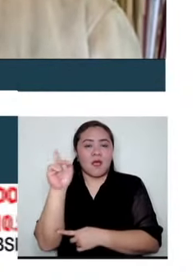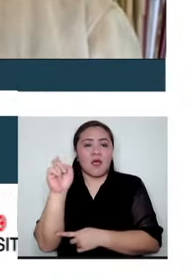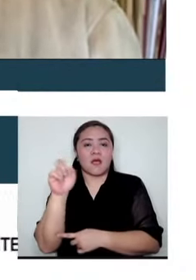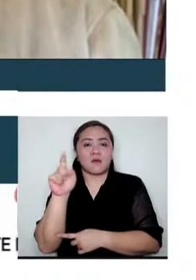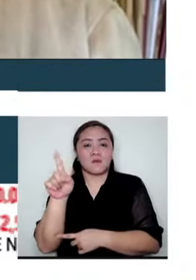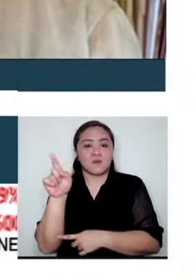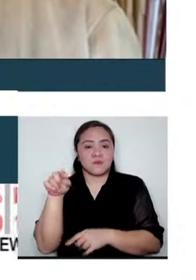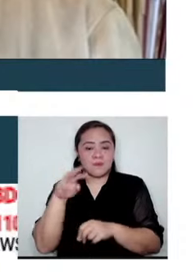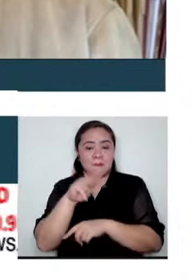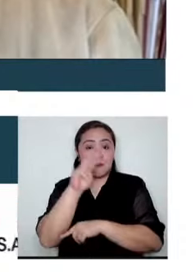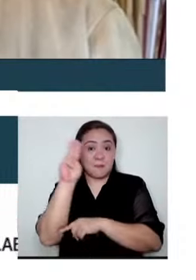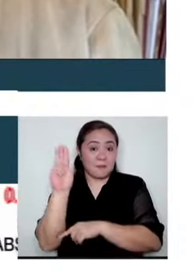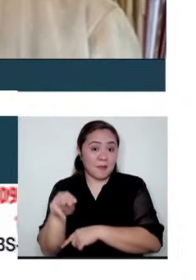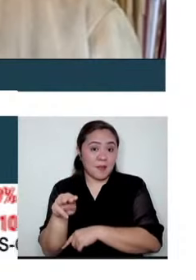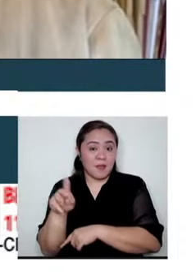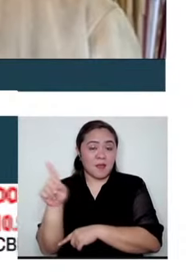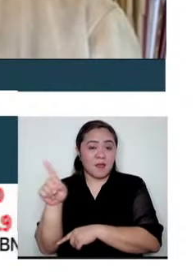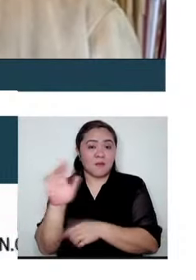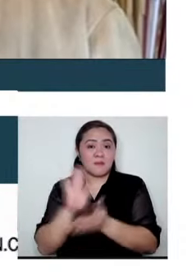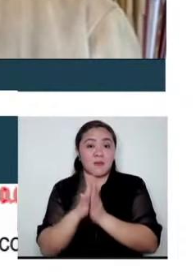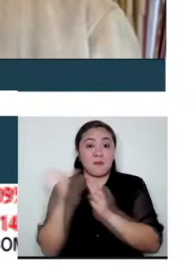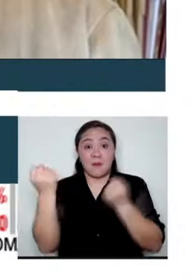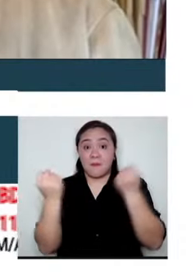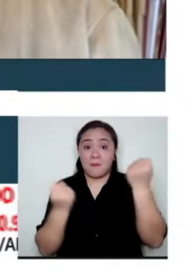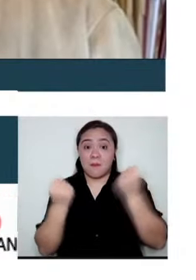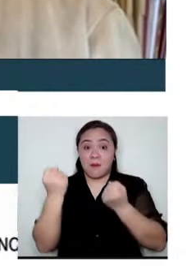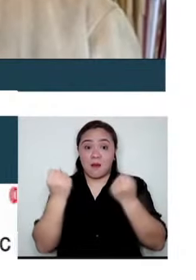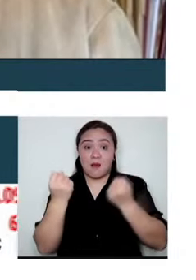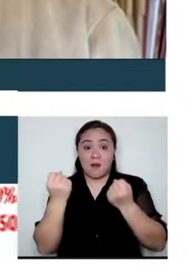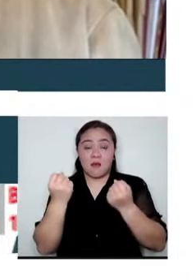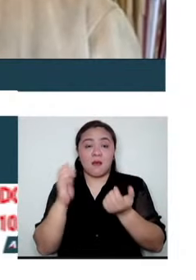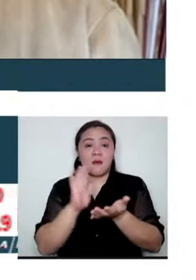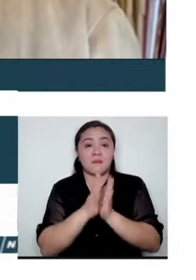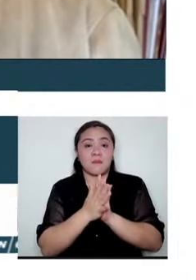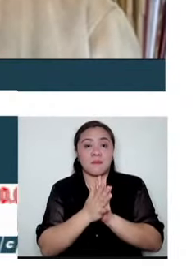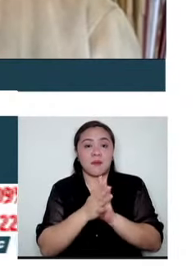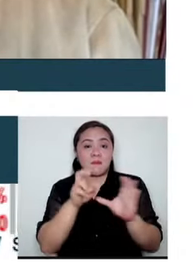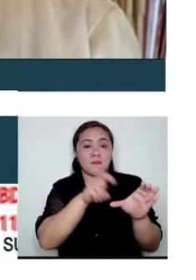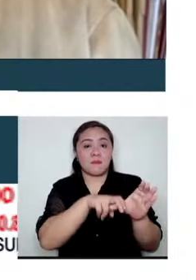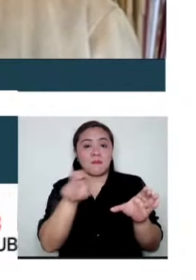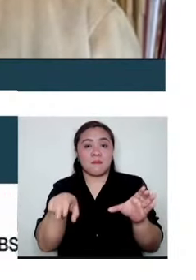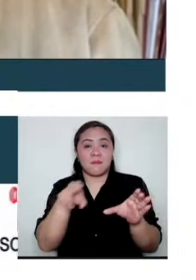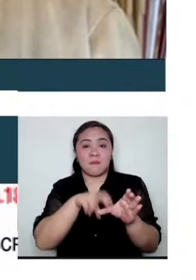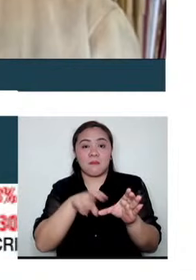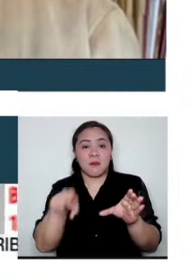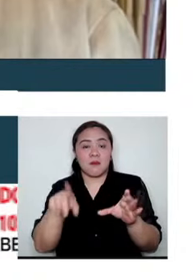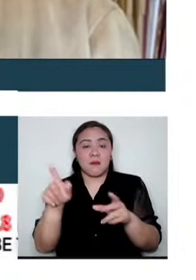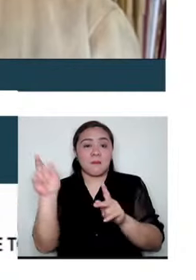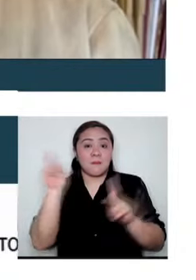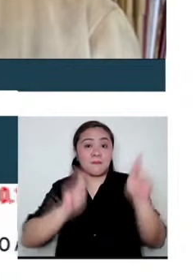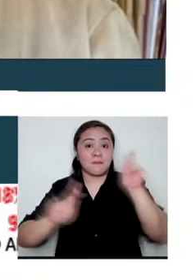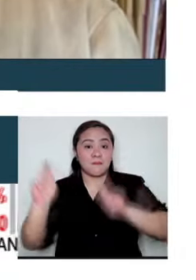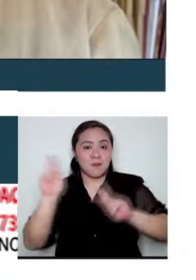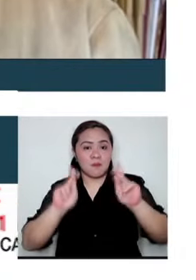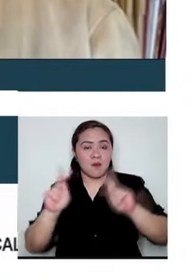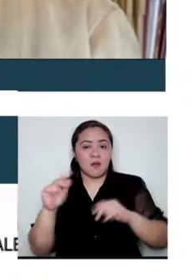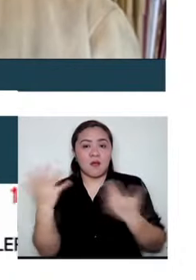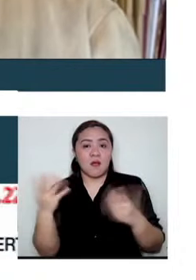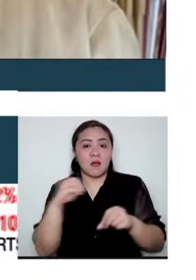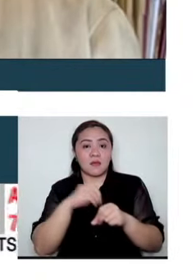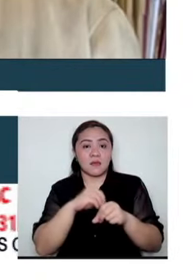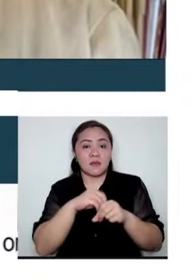city of Manila of vehicles dropping off loads of people in the